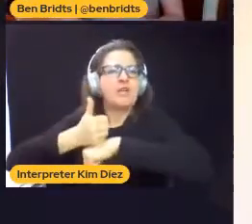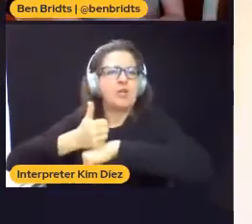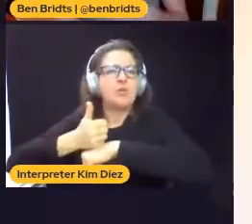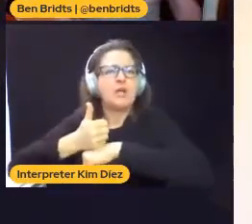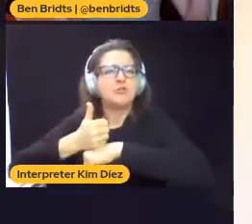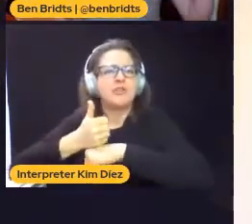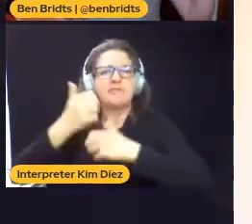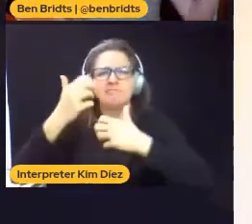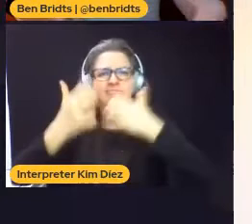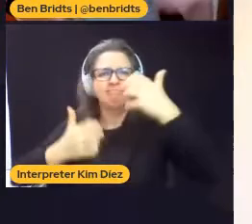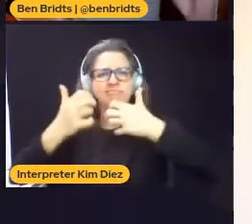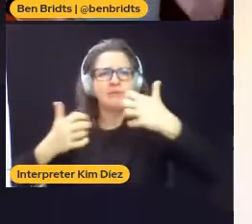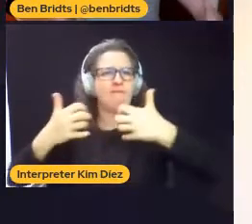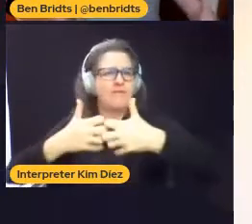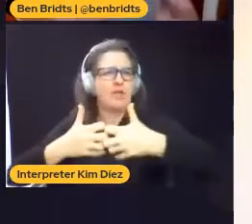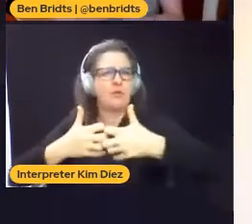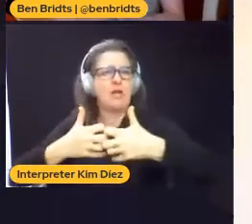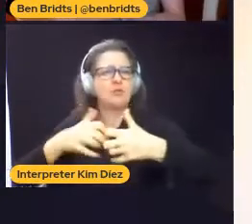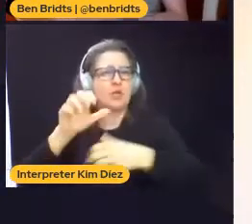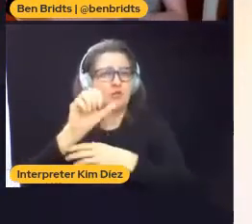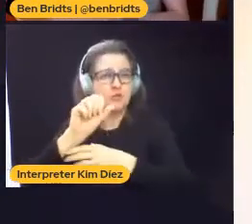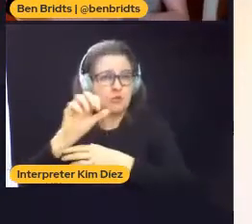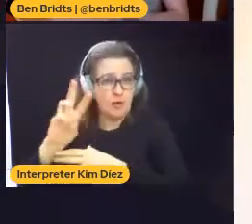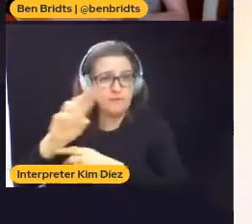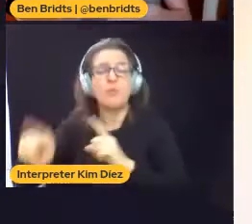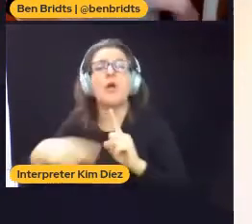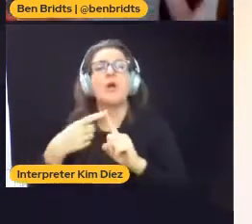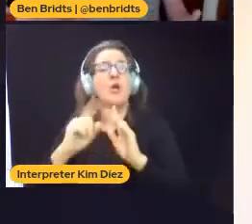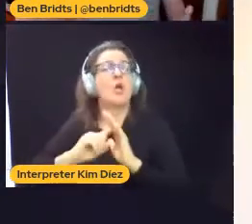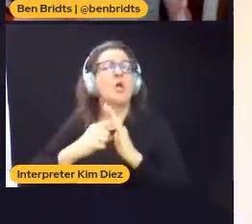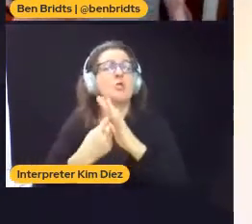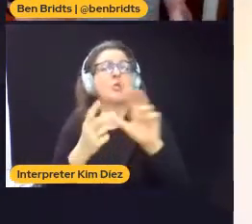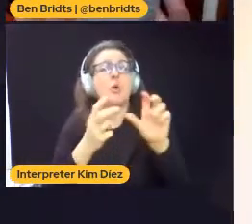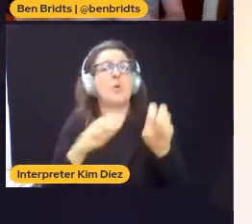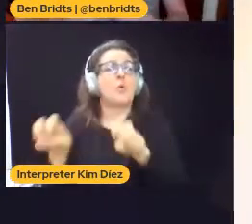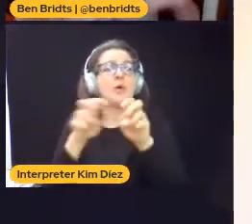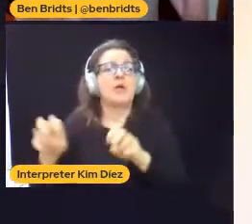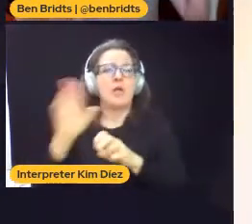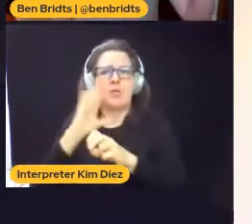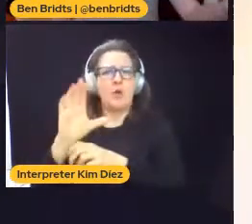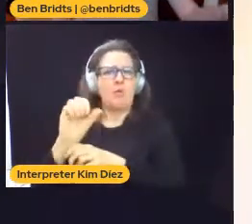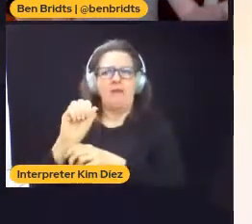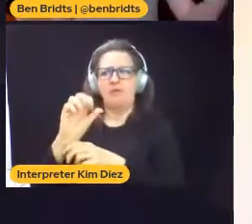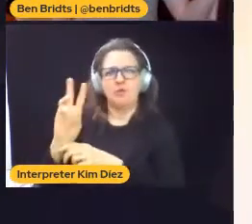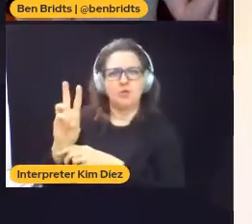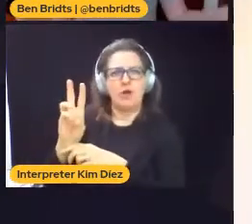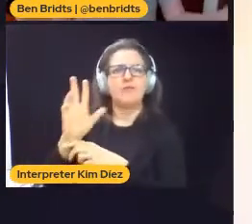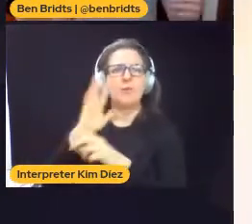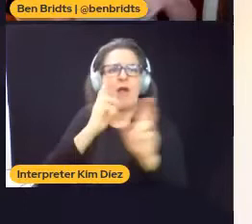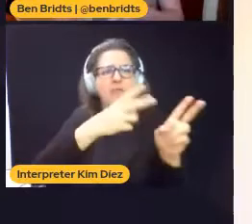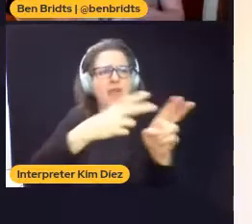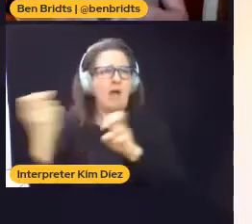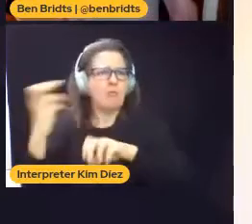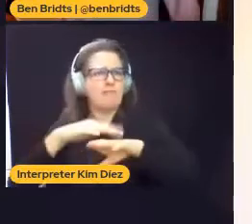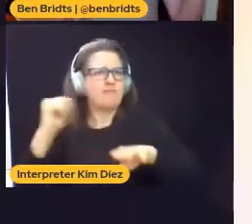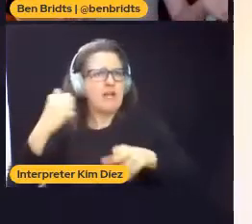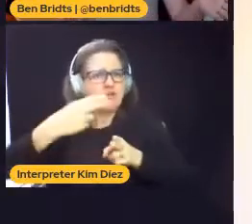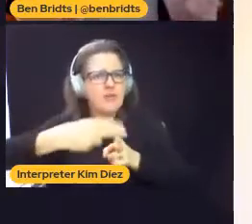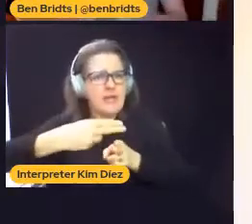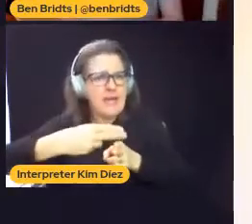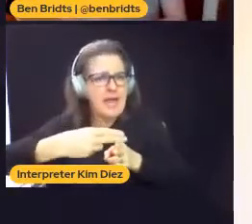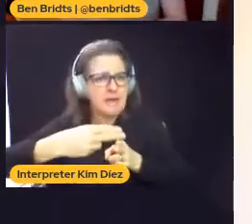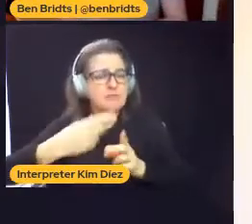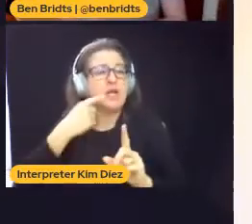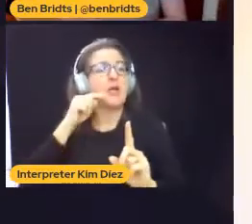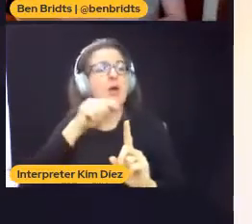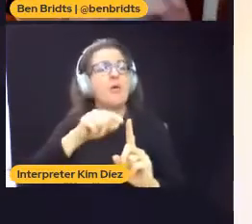moment that an instance would start, there would be some software on there that would fetch the name, see, oh, this one is an app